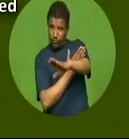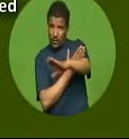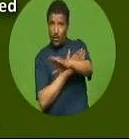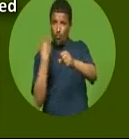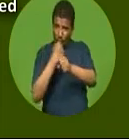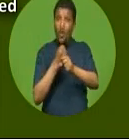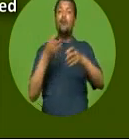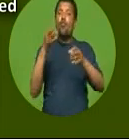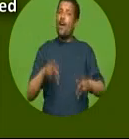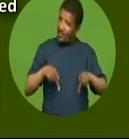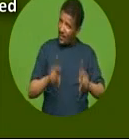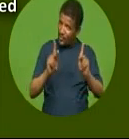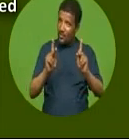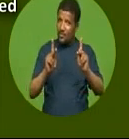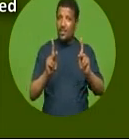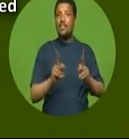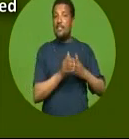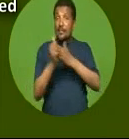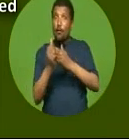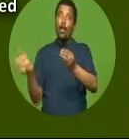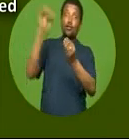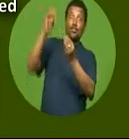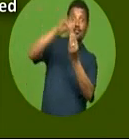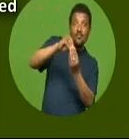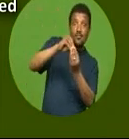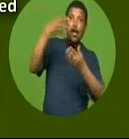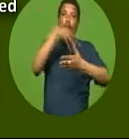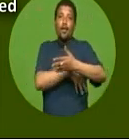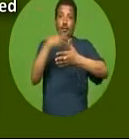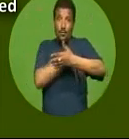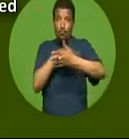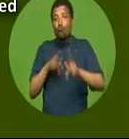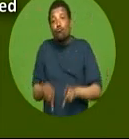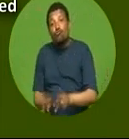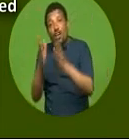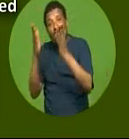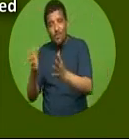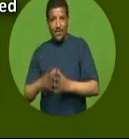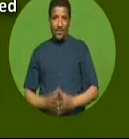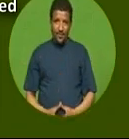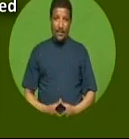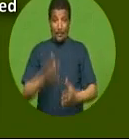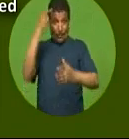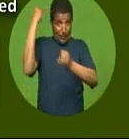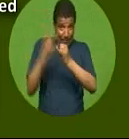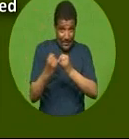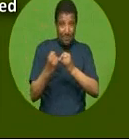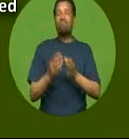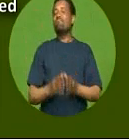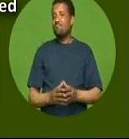performance of agriculture leads to an increase in income of farmers. As a